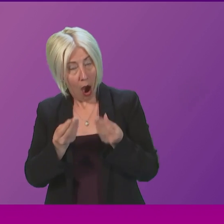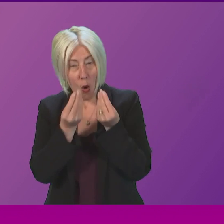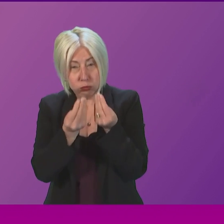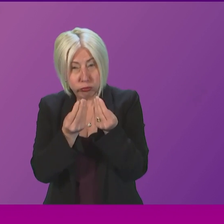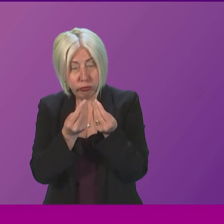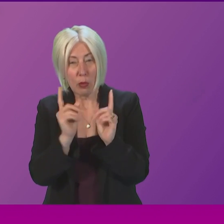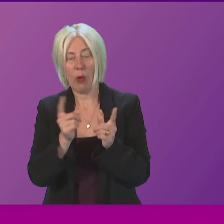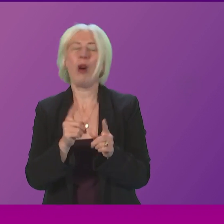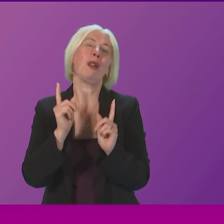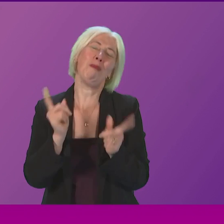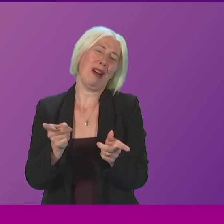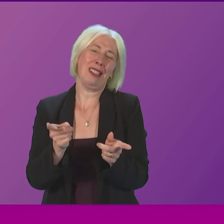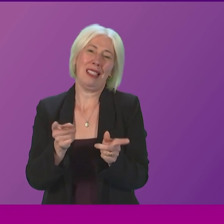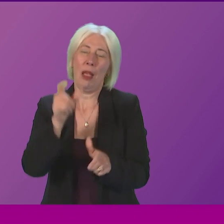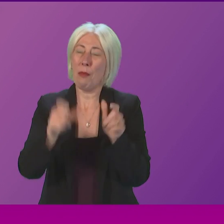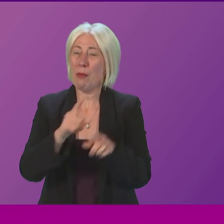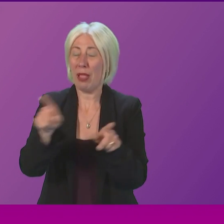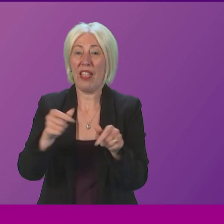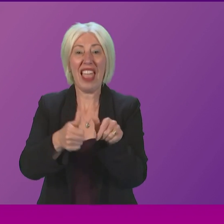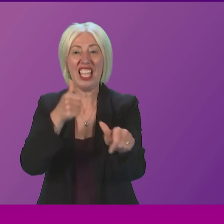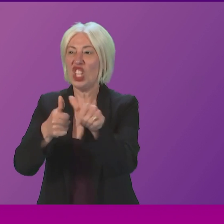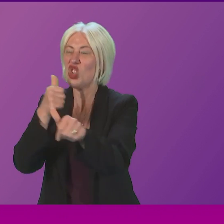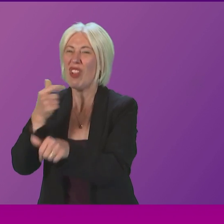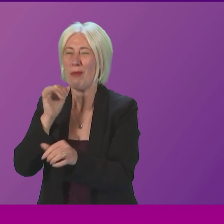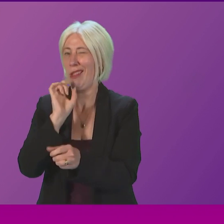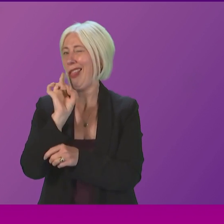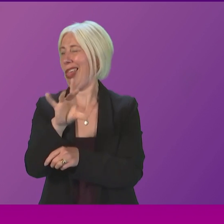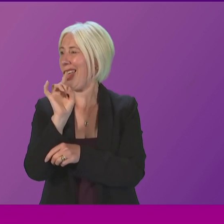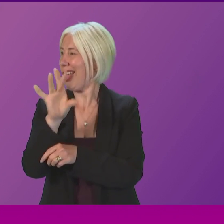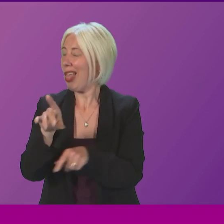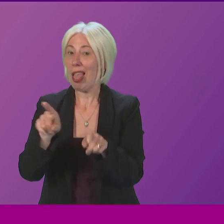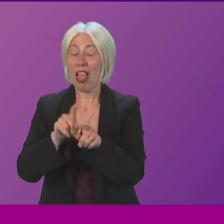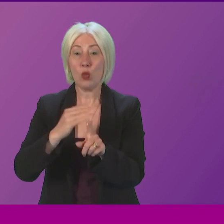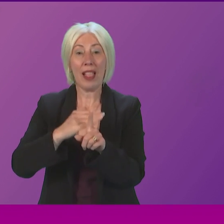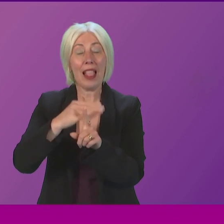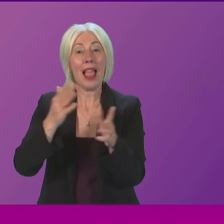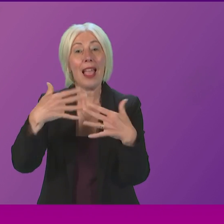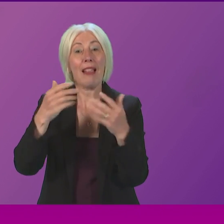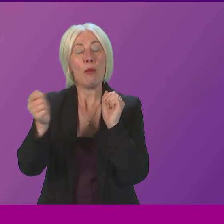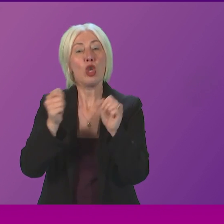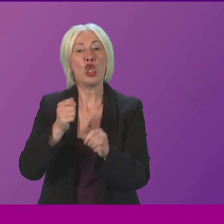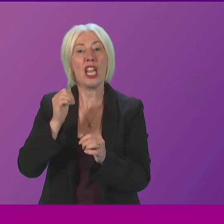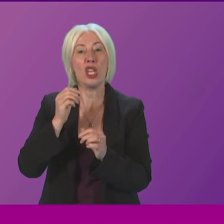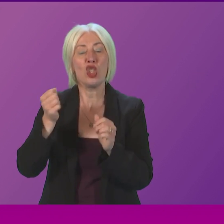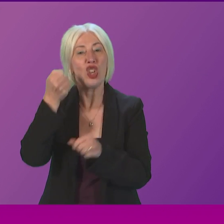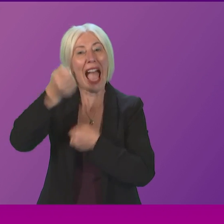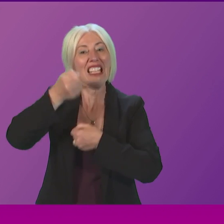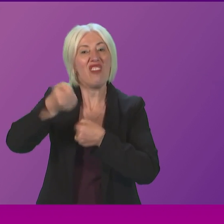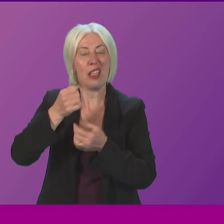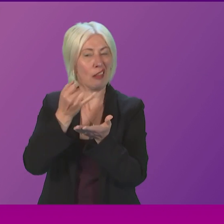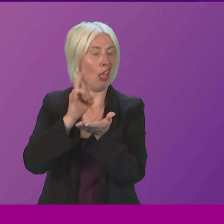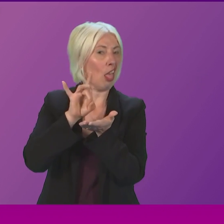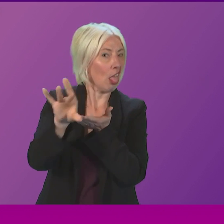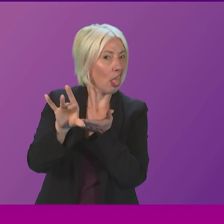was panned by those in the industry, was panned, of course, by climate change activists, was panned, of course, by the trade